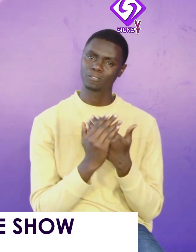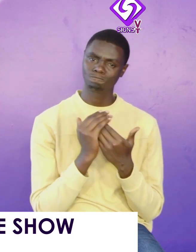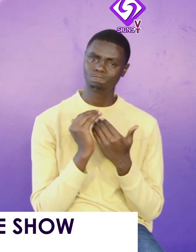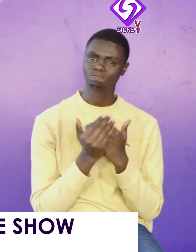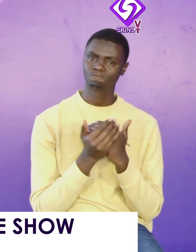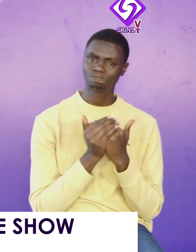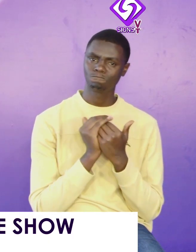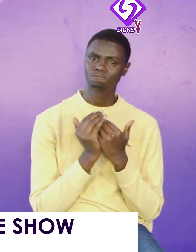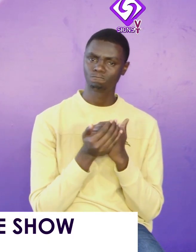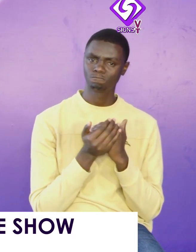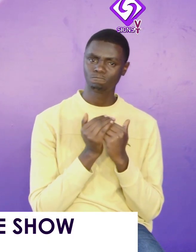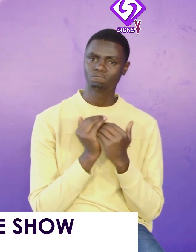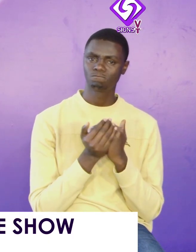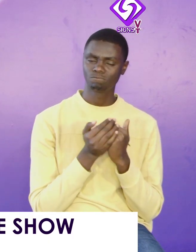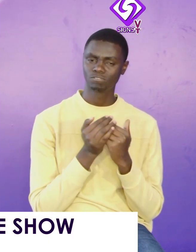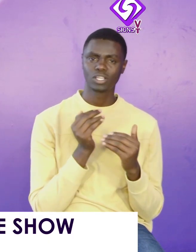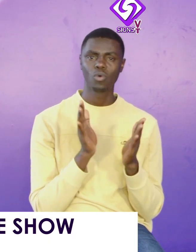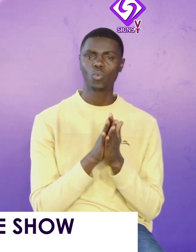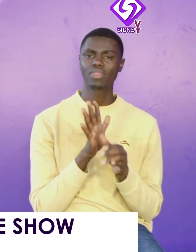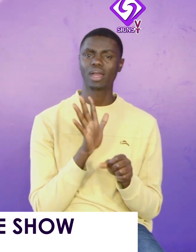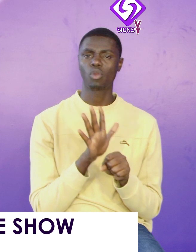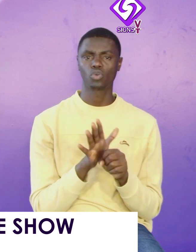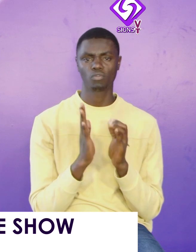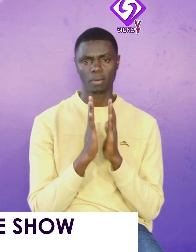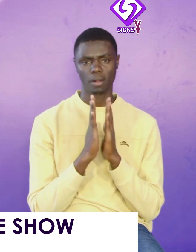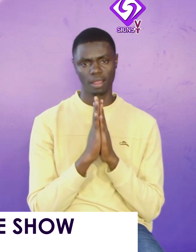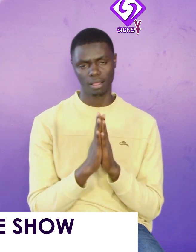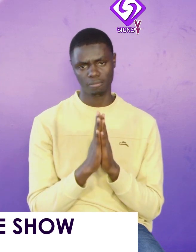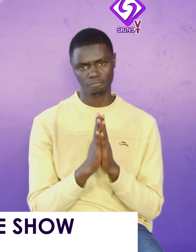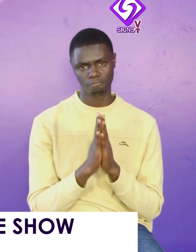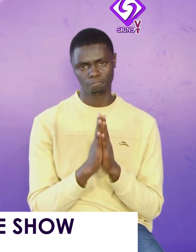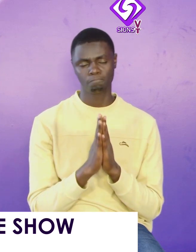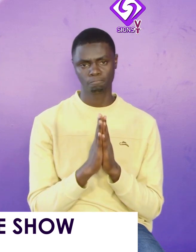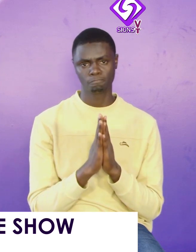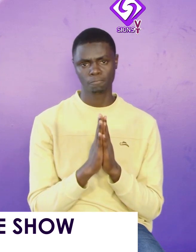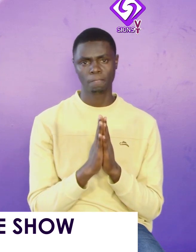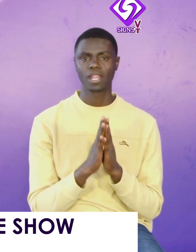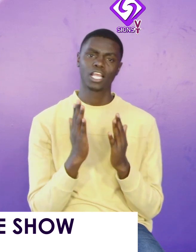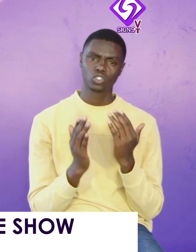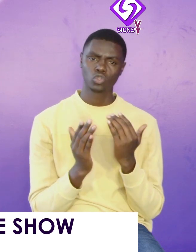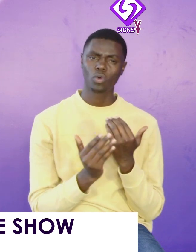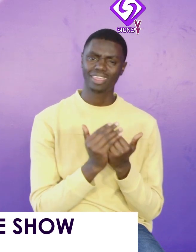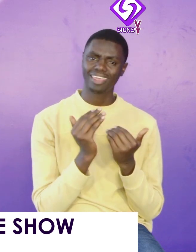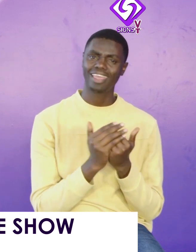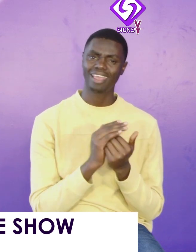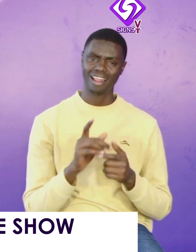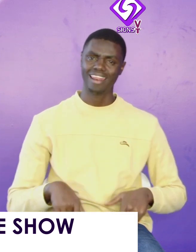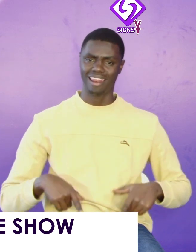of prayer. Did I just say that? Yes. Handle it with a lot of